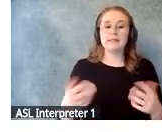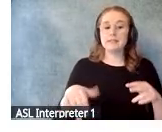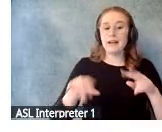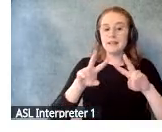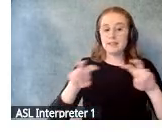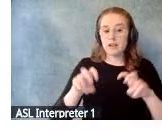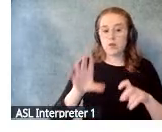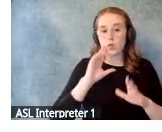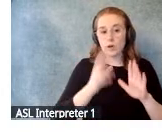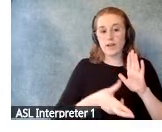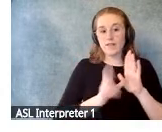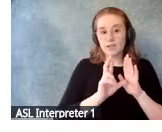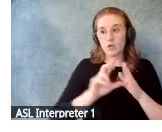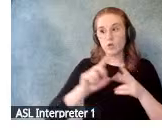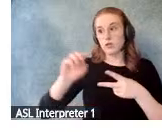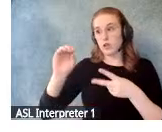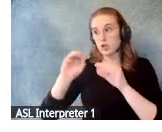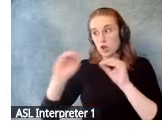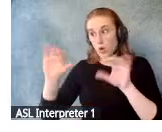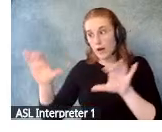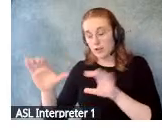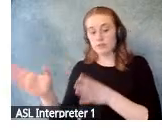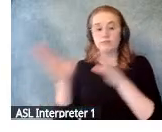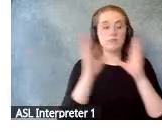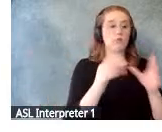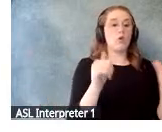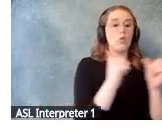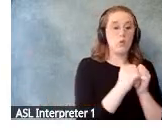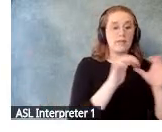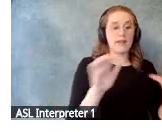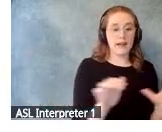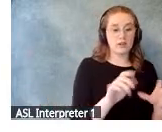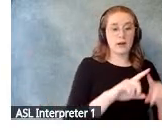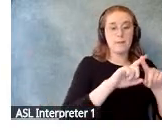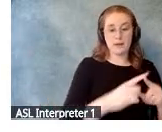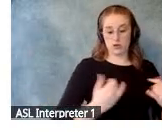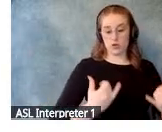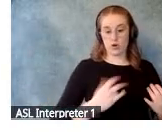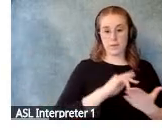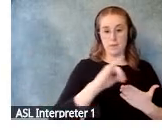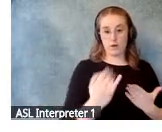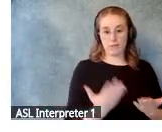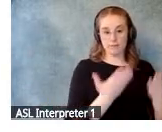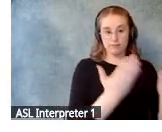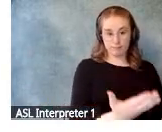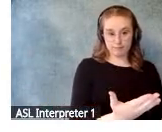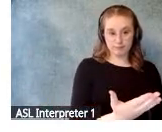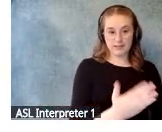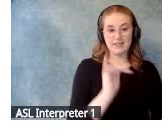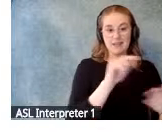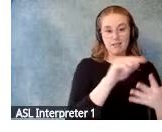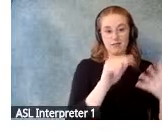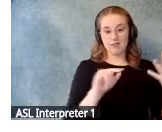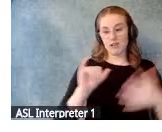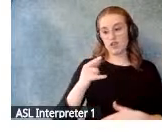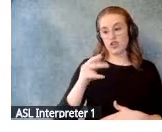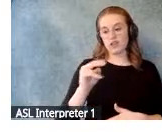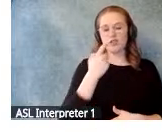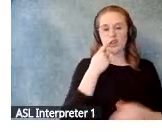analysis will then review the with action conditions based on the proposed project and the proposed actions that Justin just laid